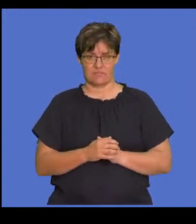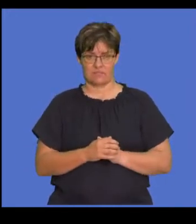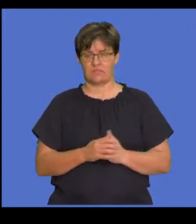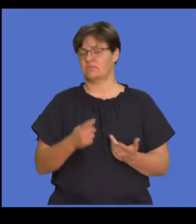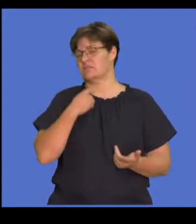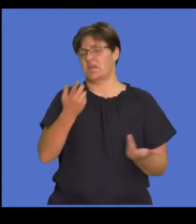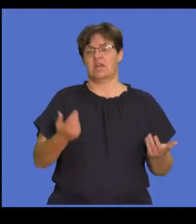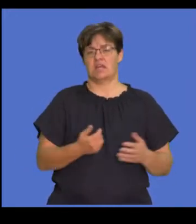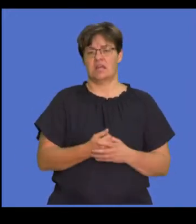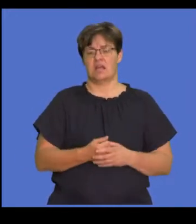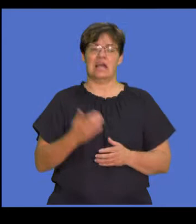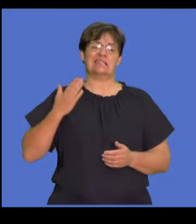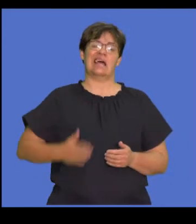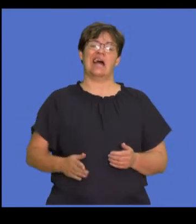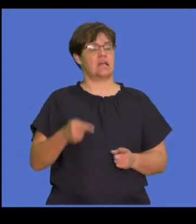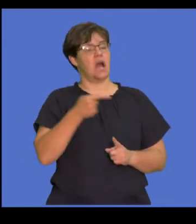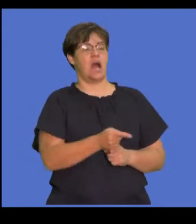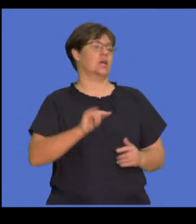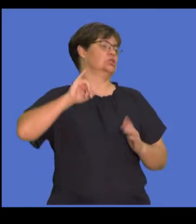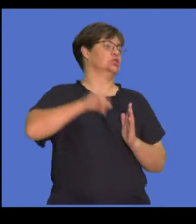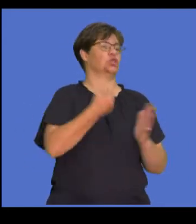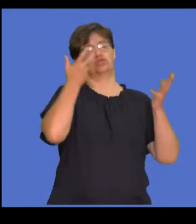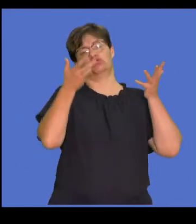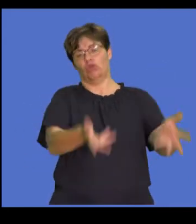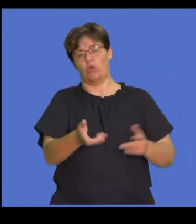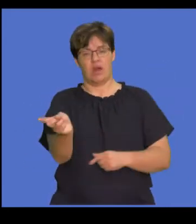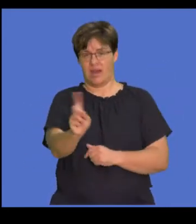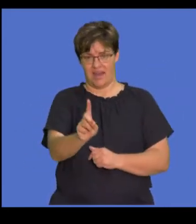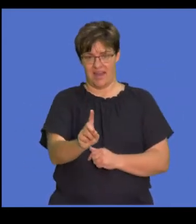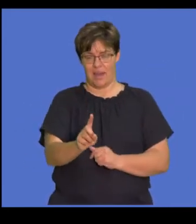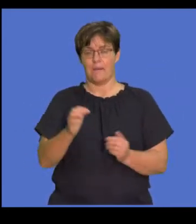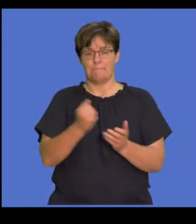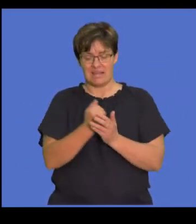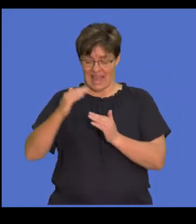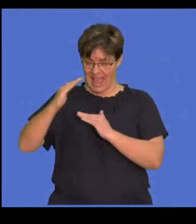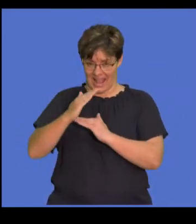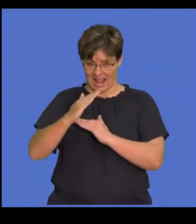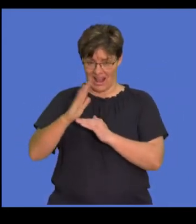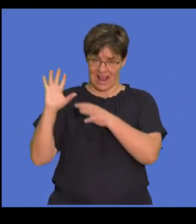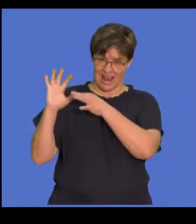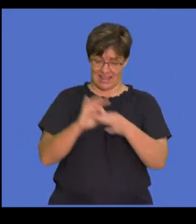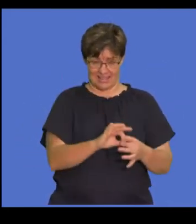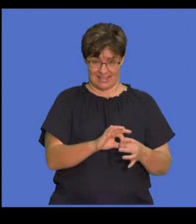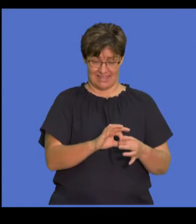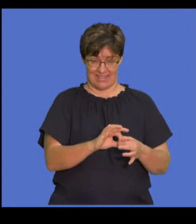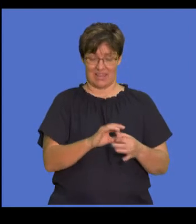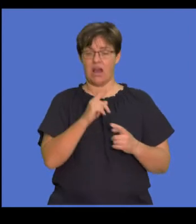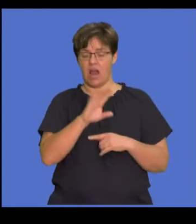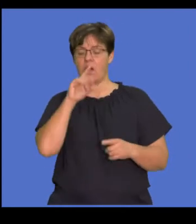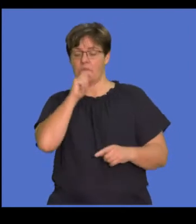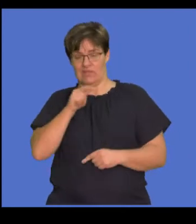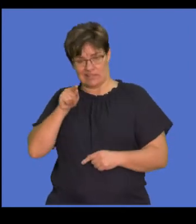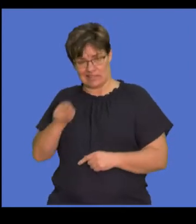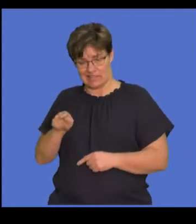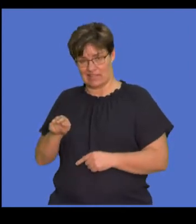just call out sides based on just it being a side. There must be an angle that you are given,